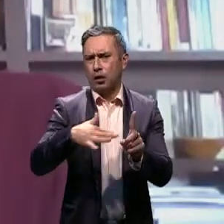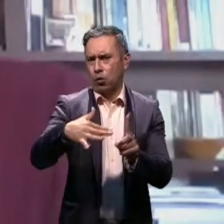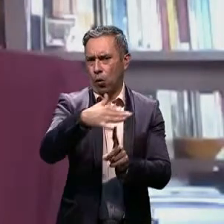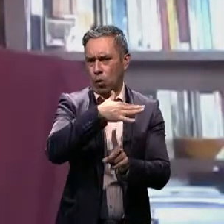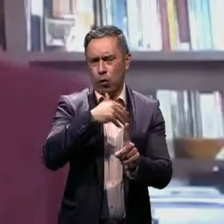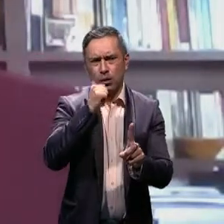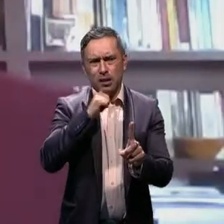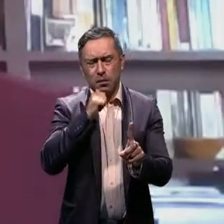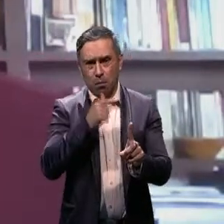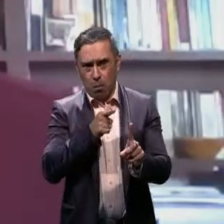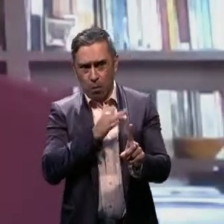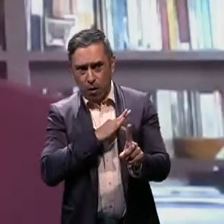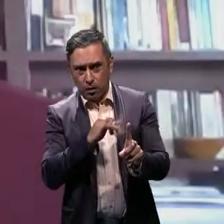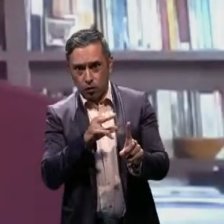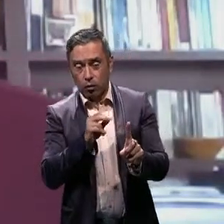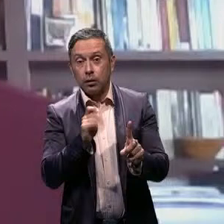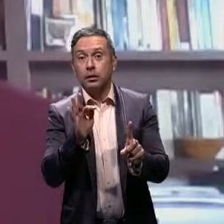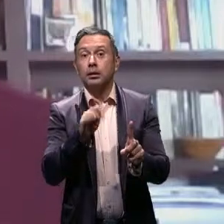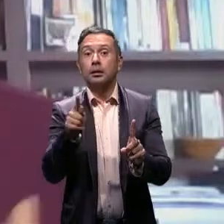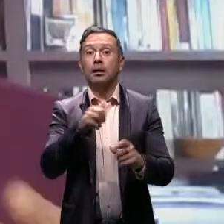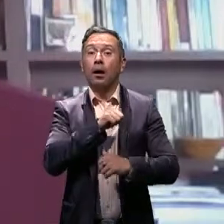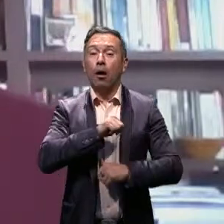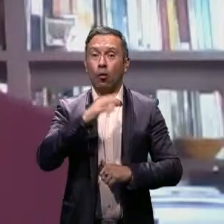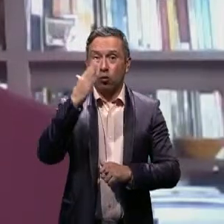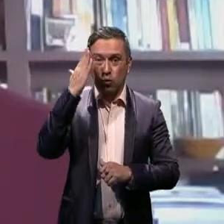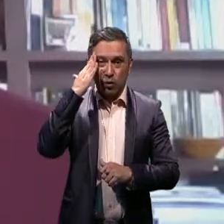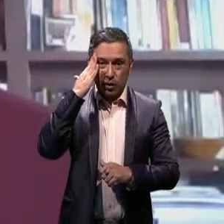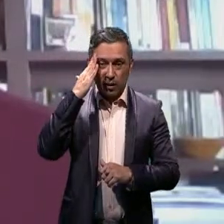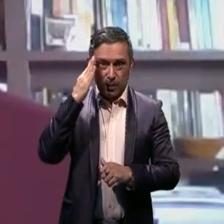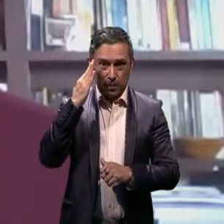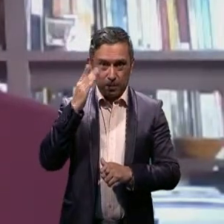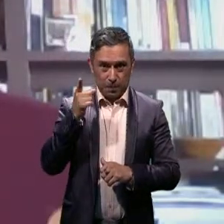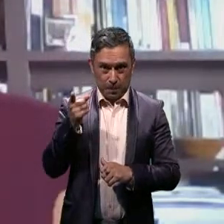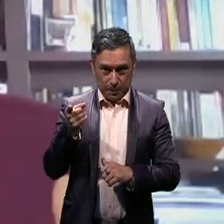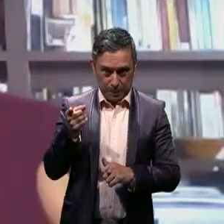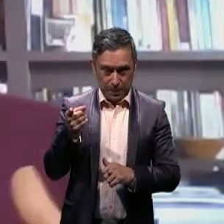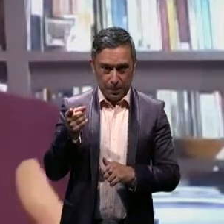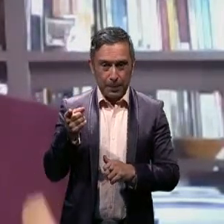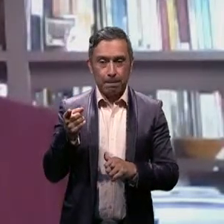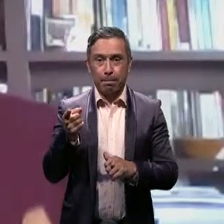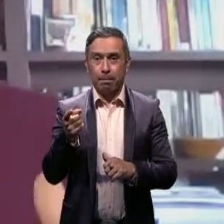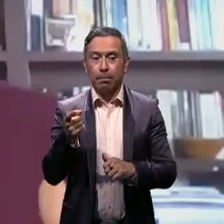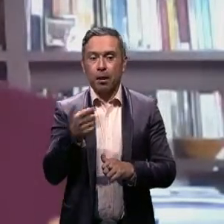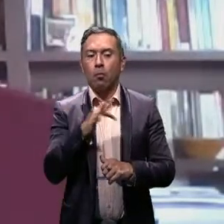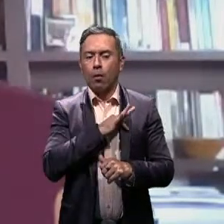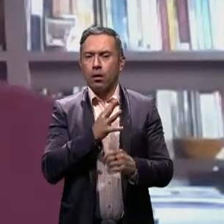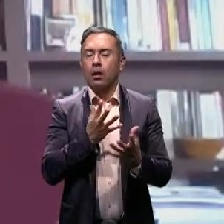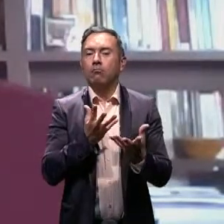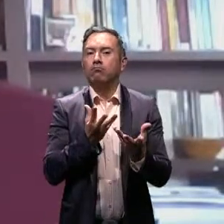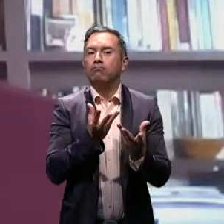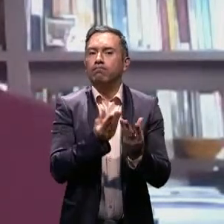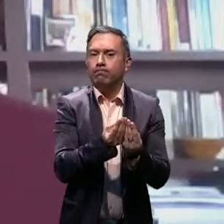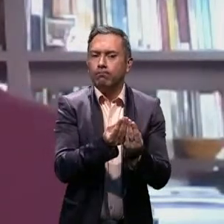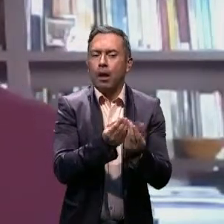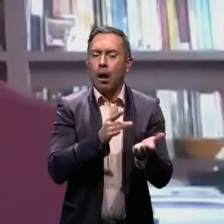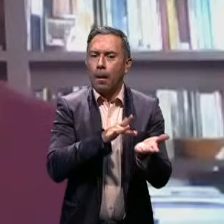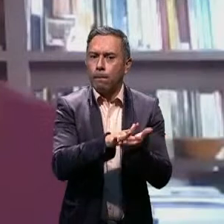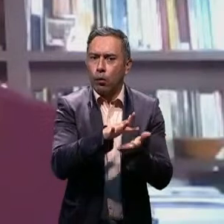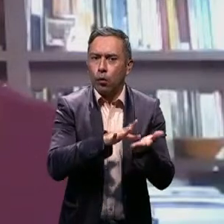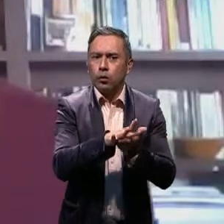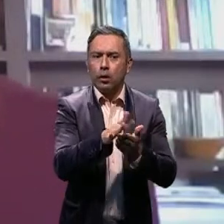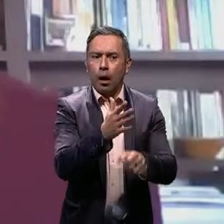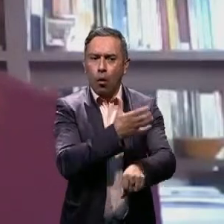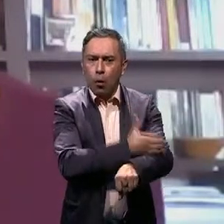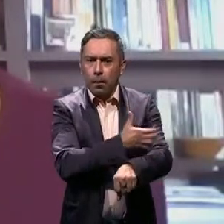she also pays a cost. And if authorities are not effective and efficient in supporting her